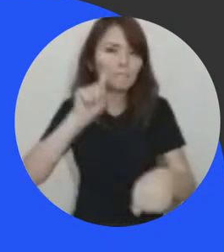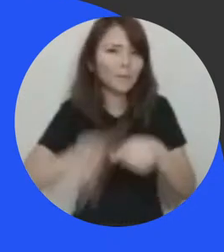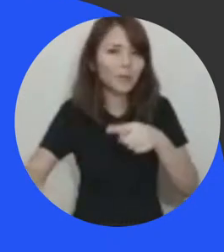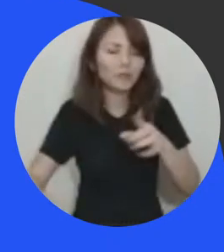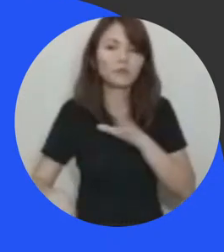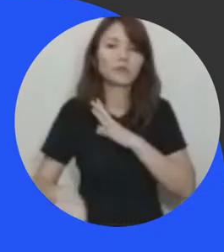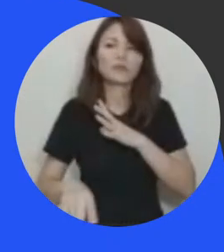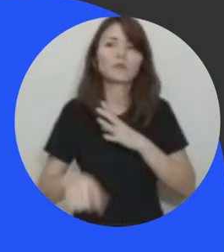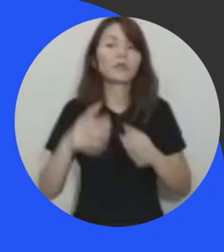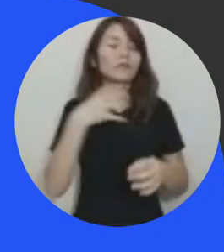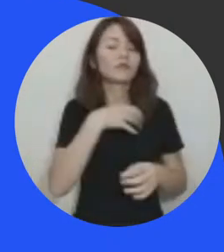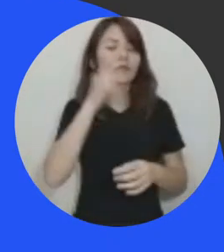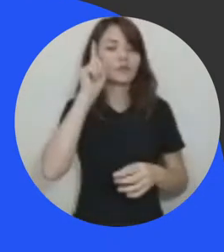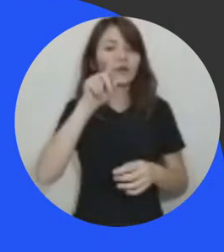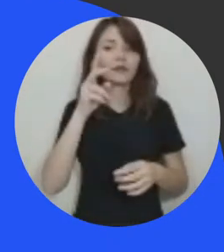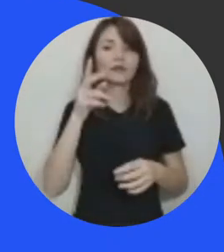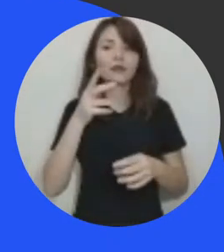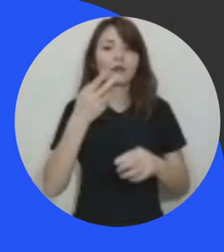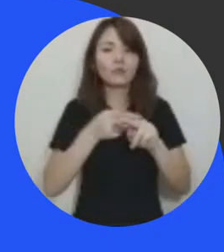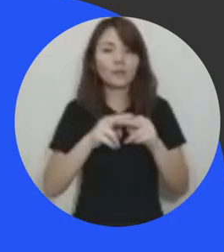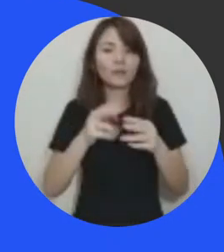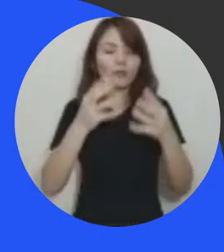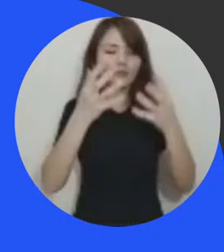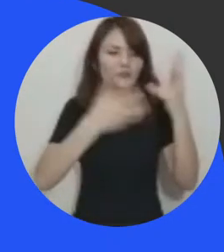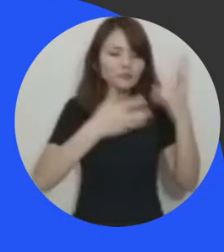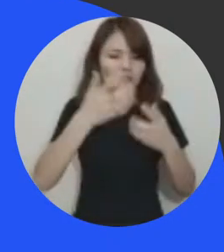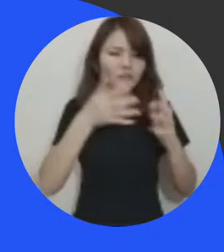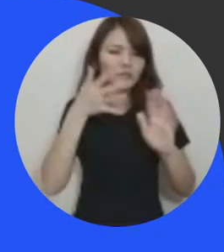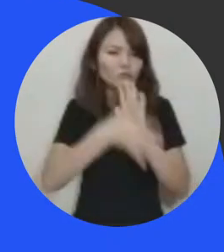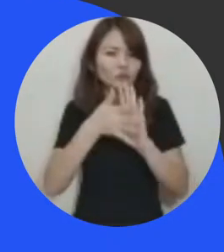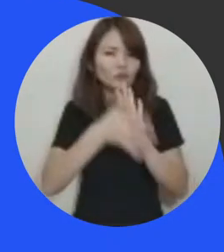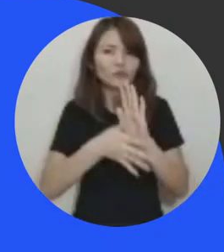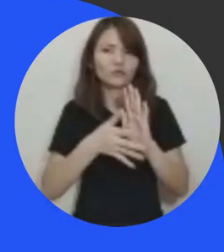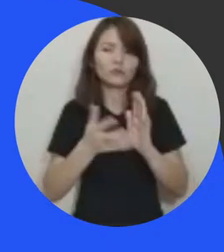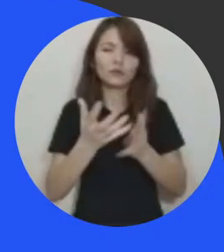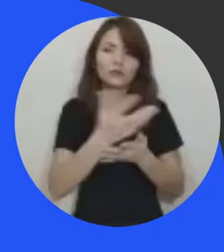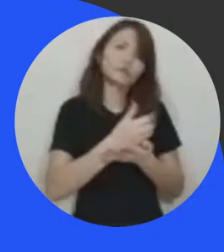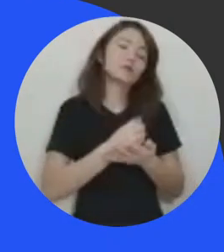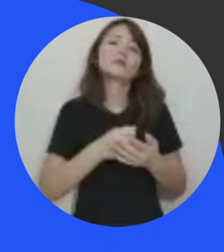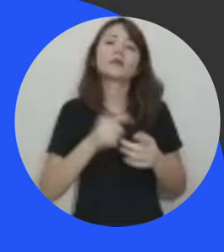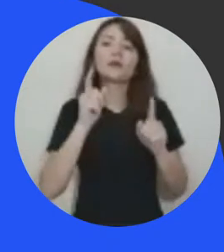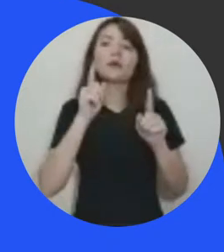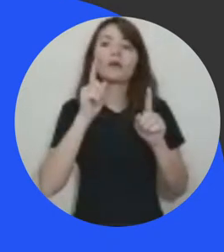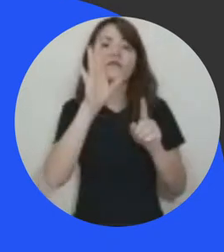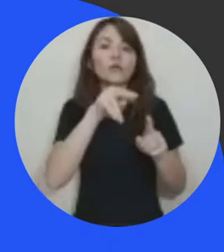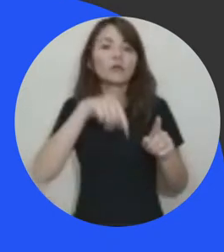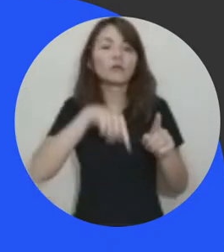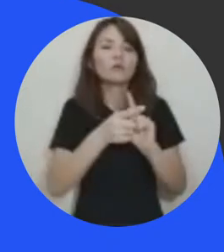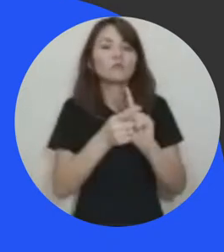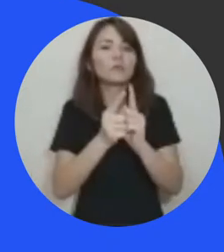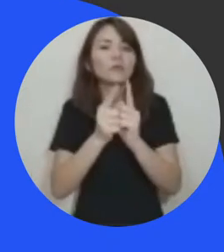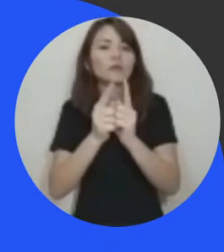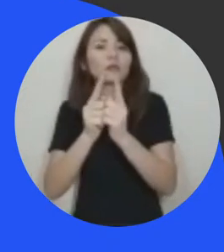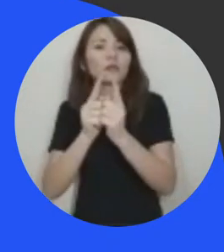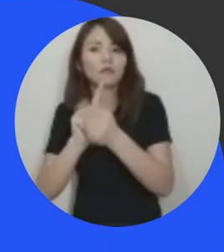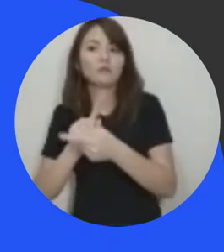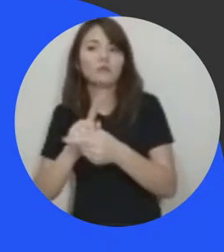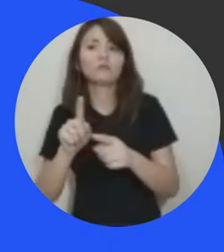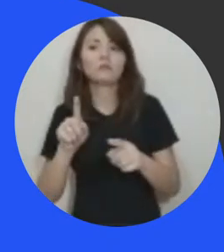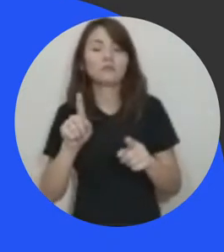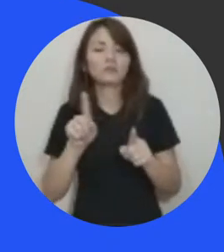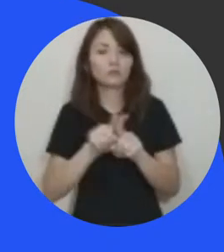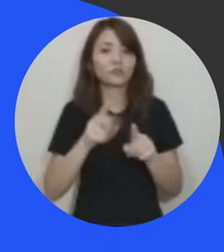that even though the virus is changing, what's really important in terms of transmission is the human